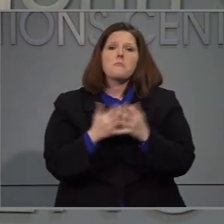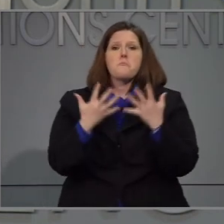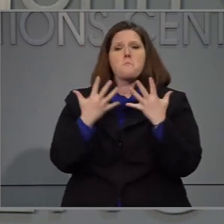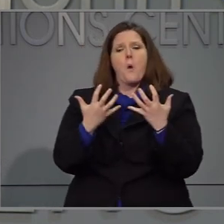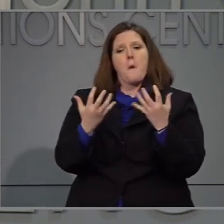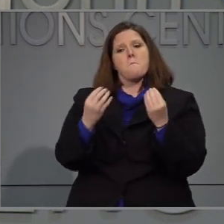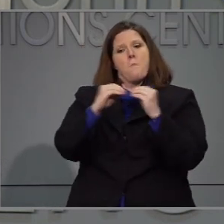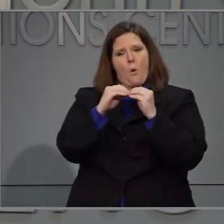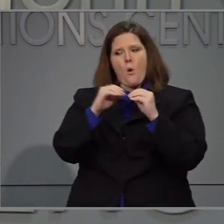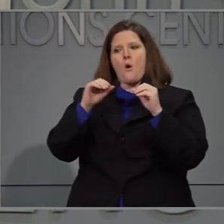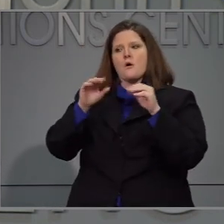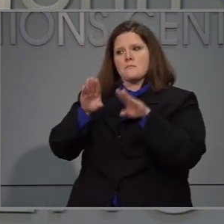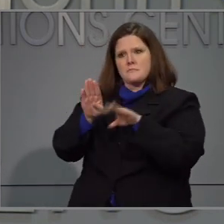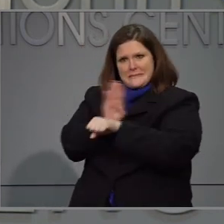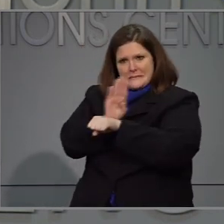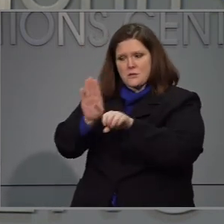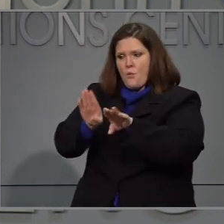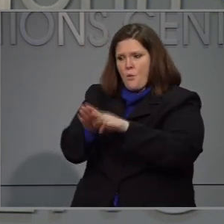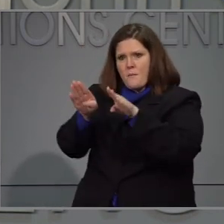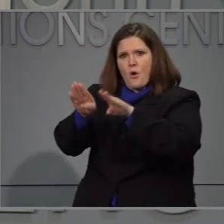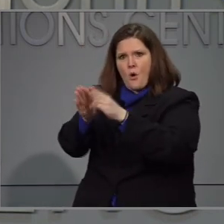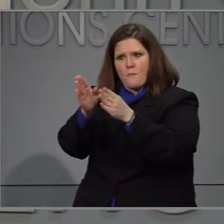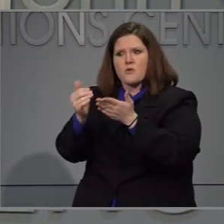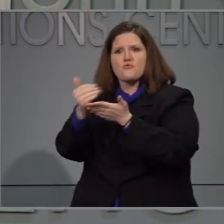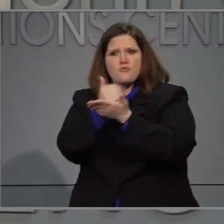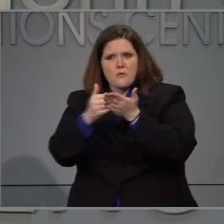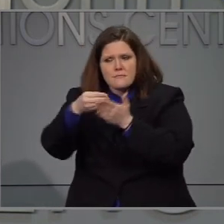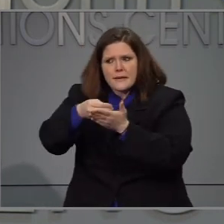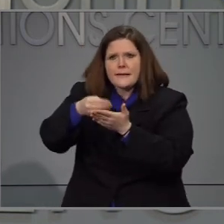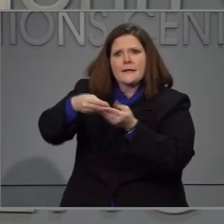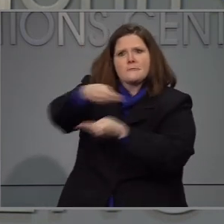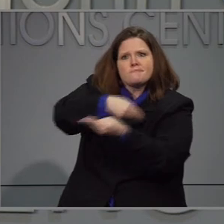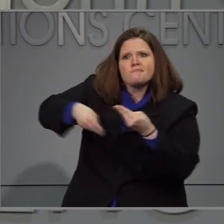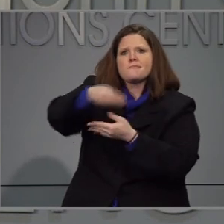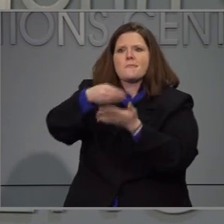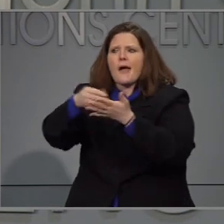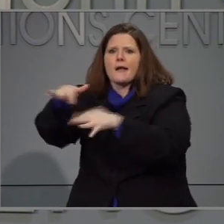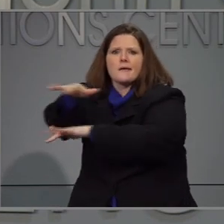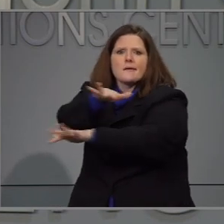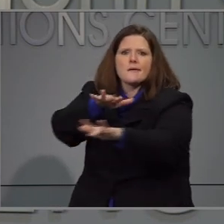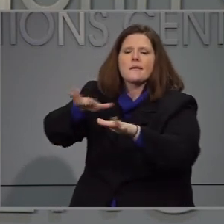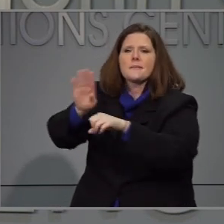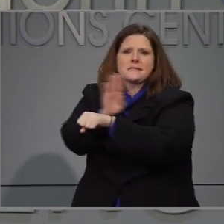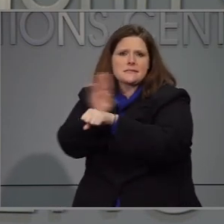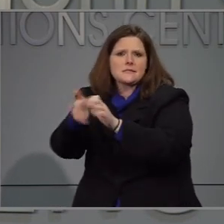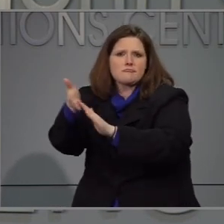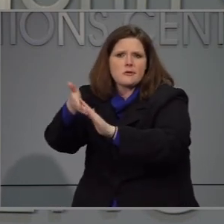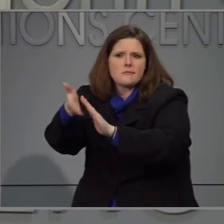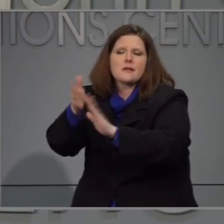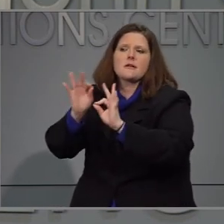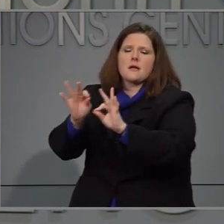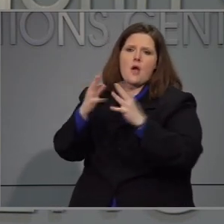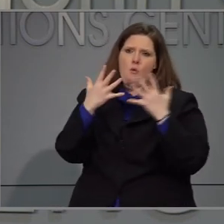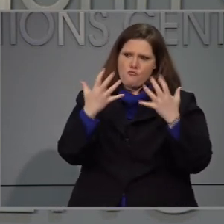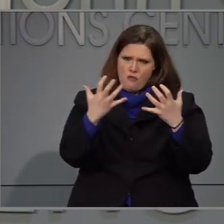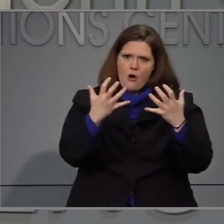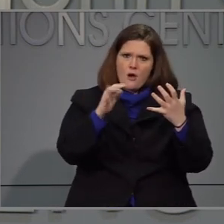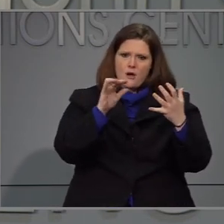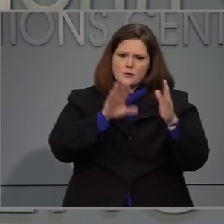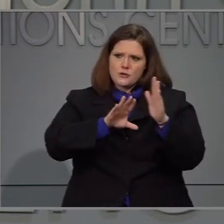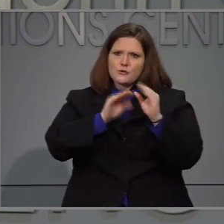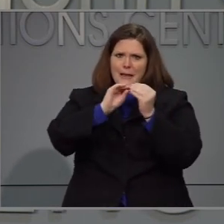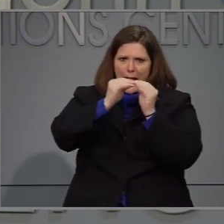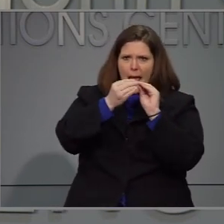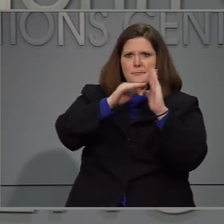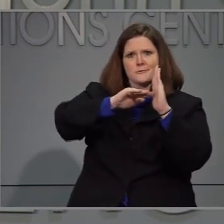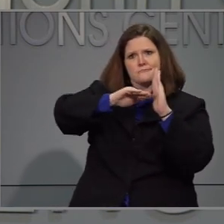economy while still trying to maintain people's safety, and that I'm hopeful that our trends will continue to go well so